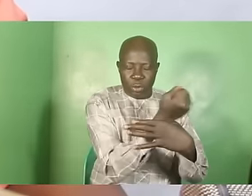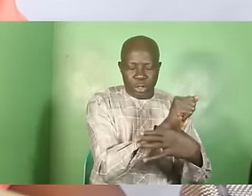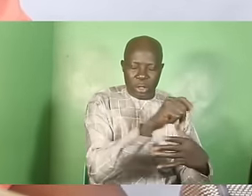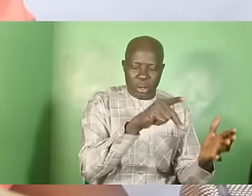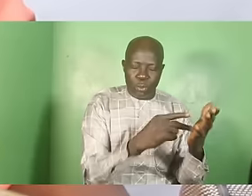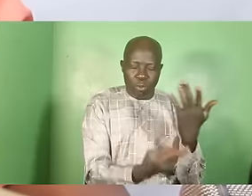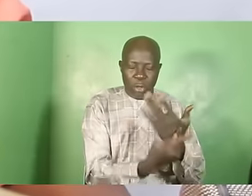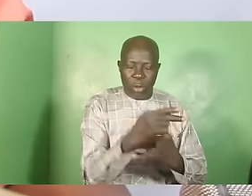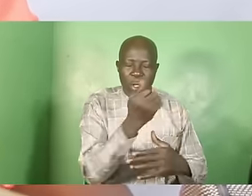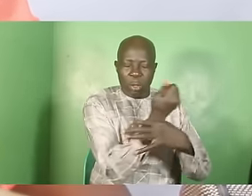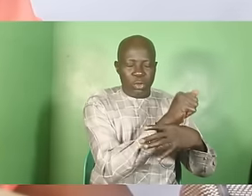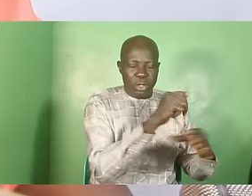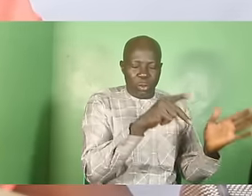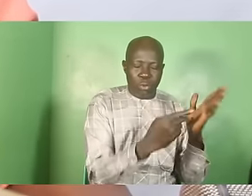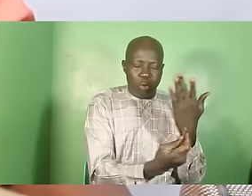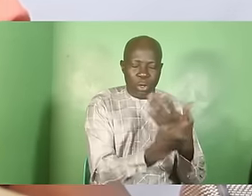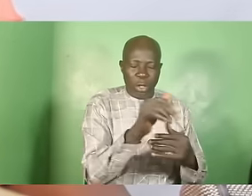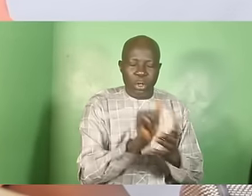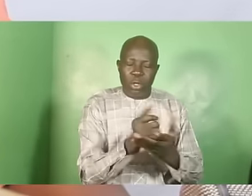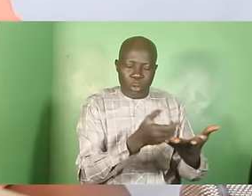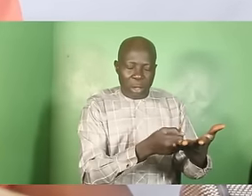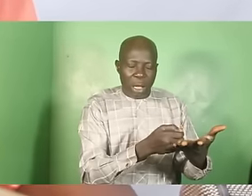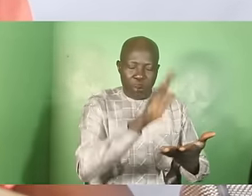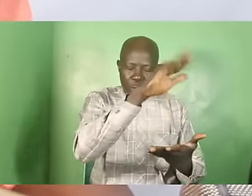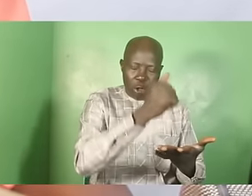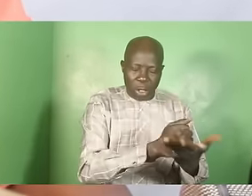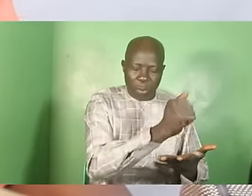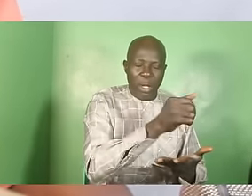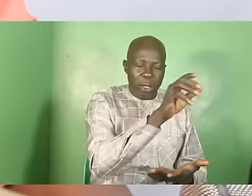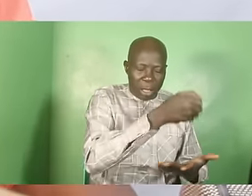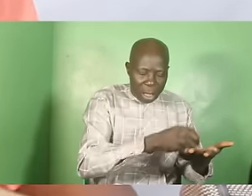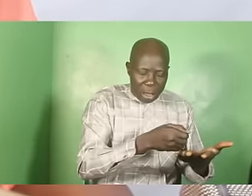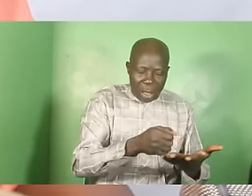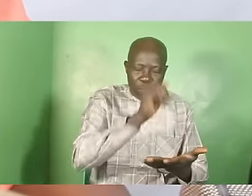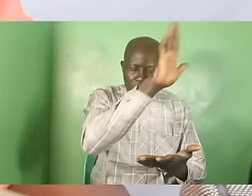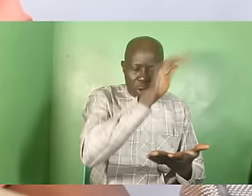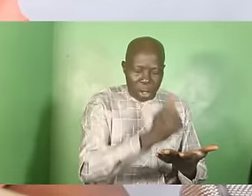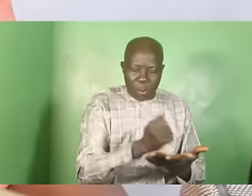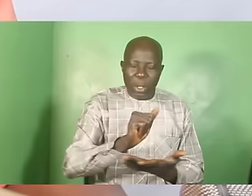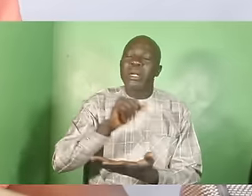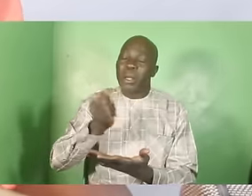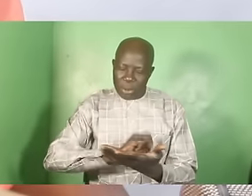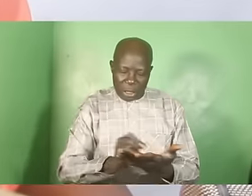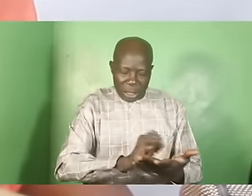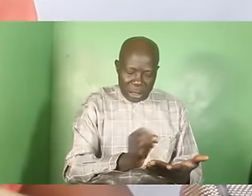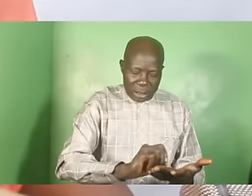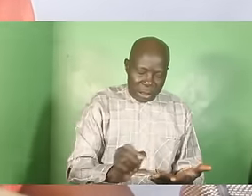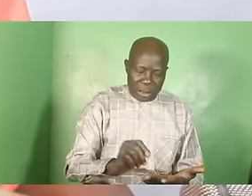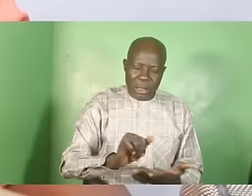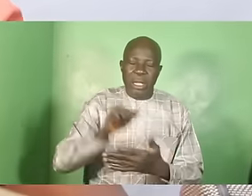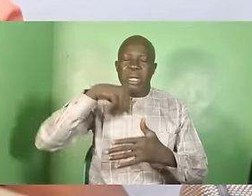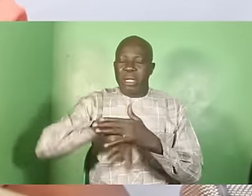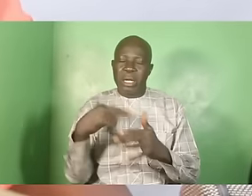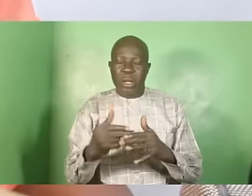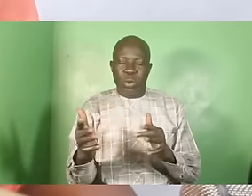program. Where you see share program. And see. Mama, tap on me. Tap on me. Tap on me. Tap on me. Tap on me. Tap on